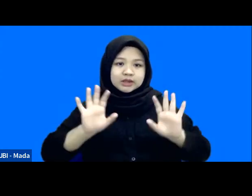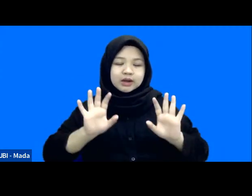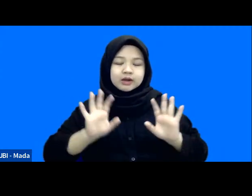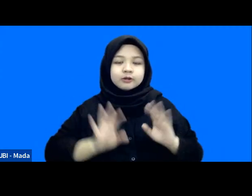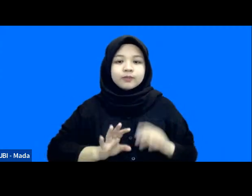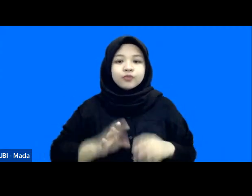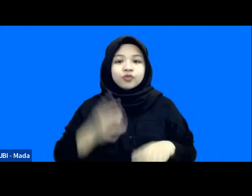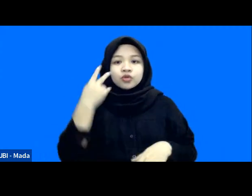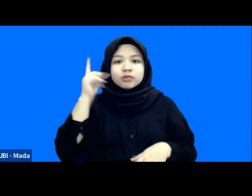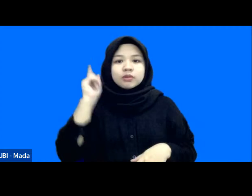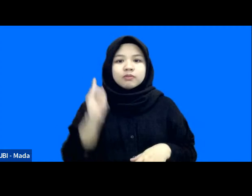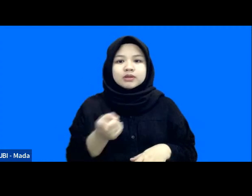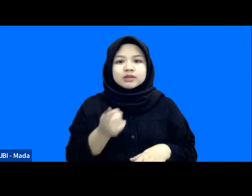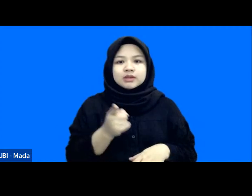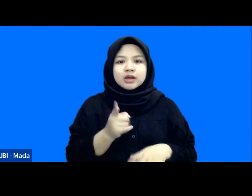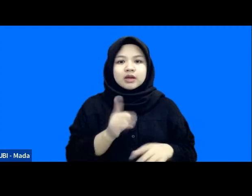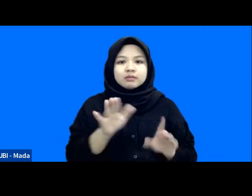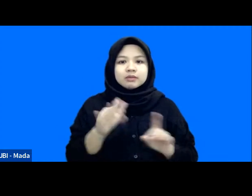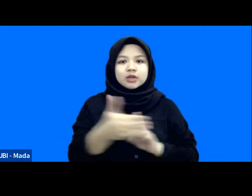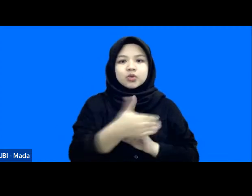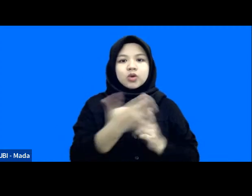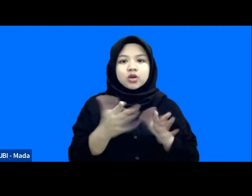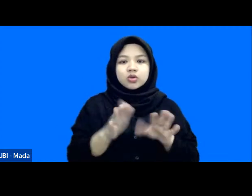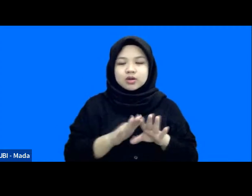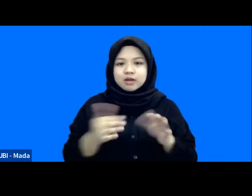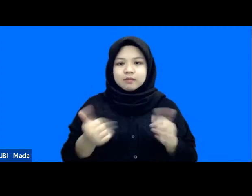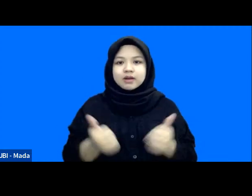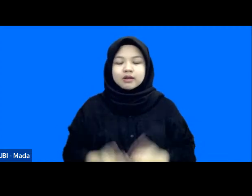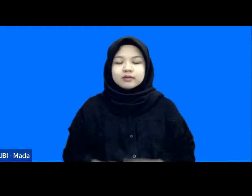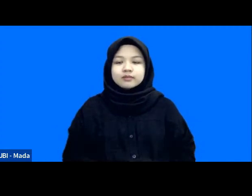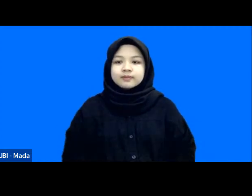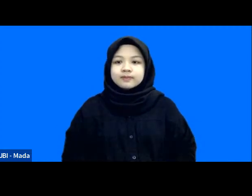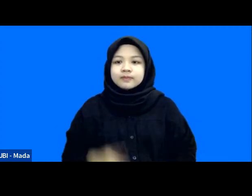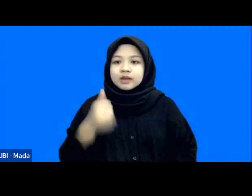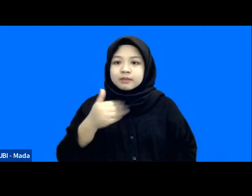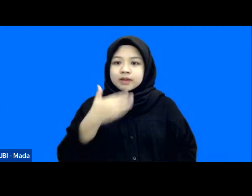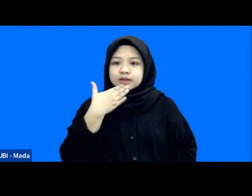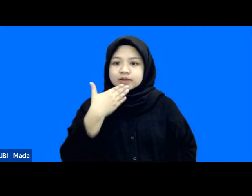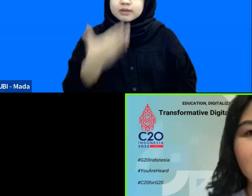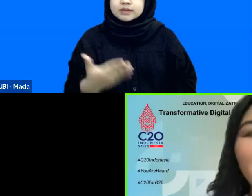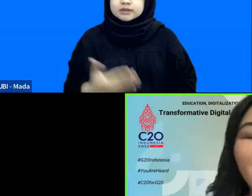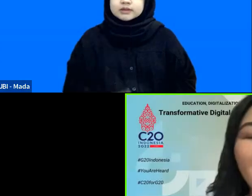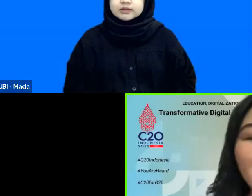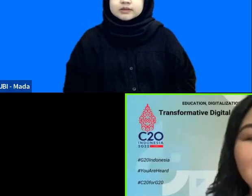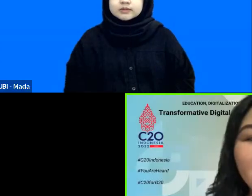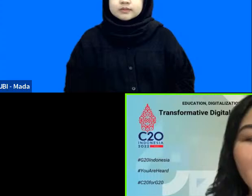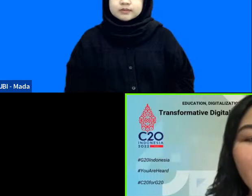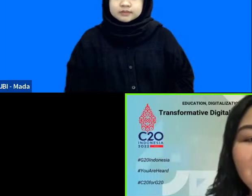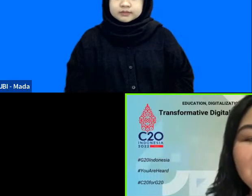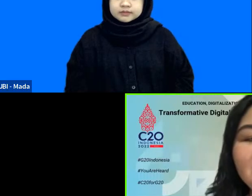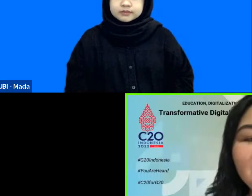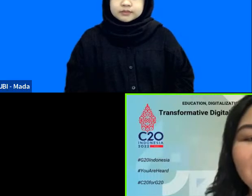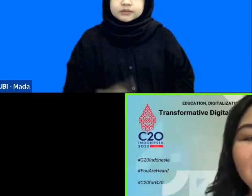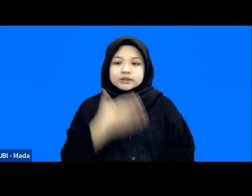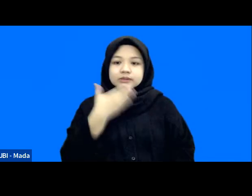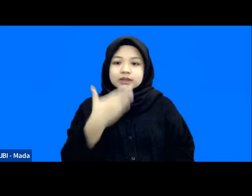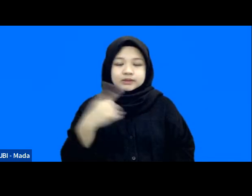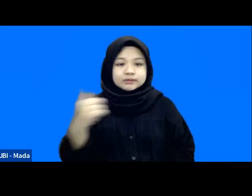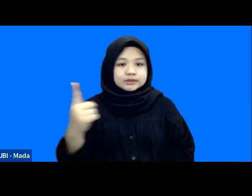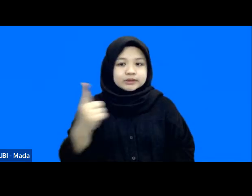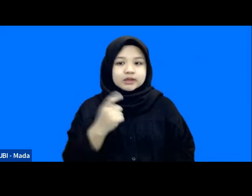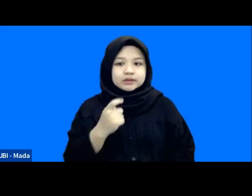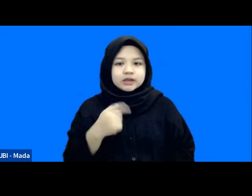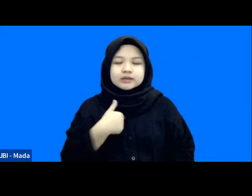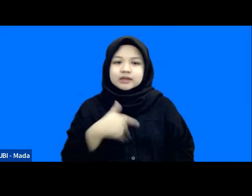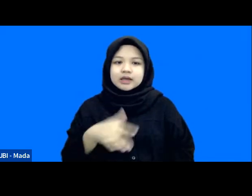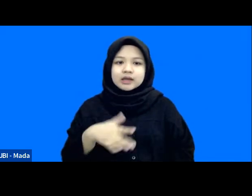you so much, Guru. Over to you, Rachel. Thank you for the questions, Alia. I think as the questions